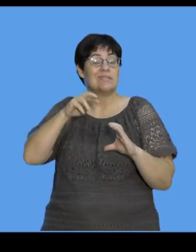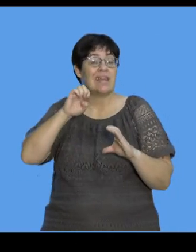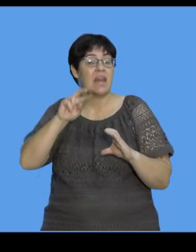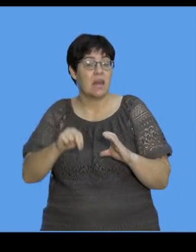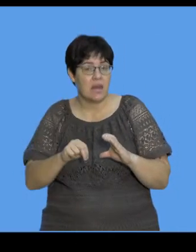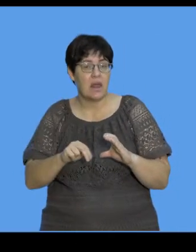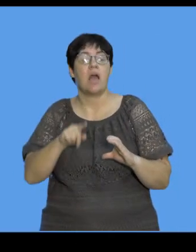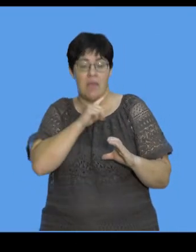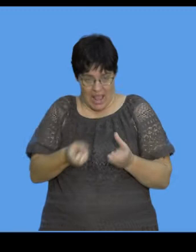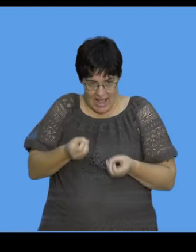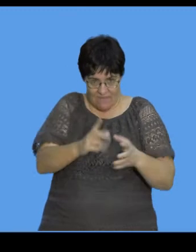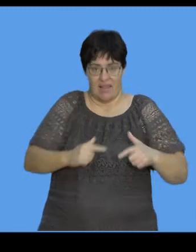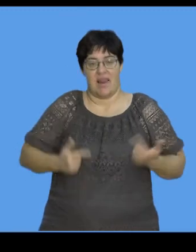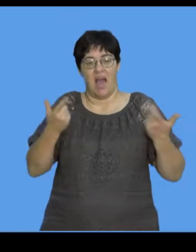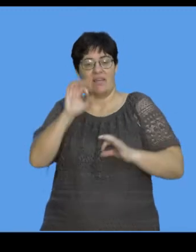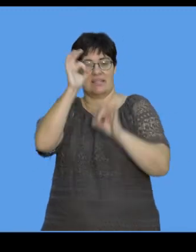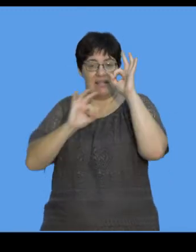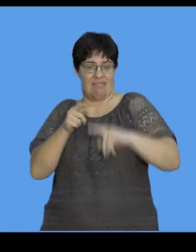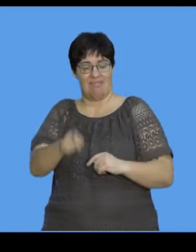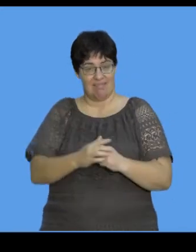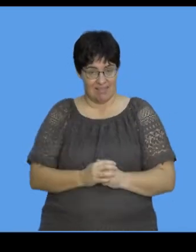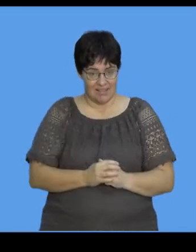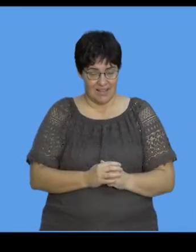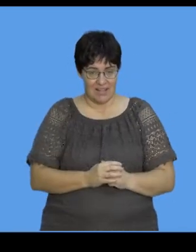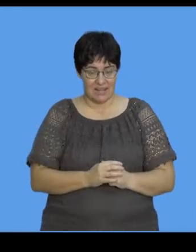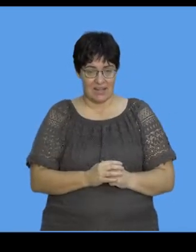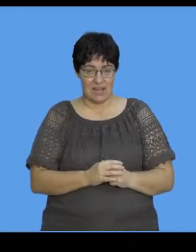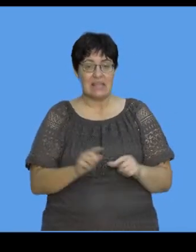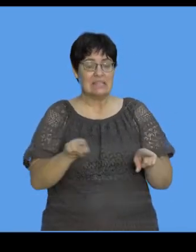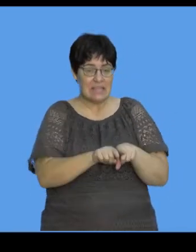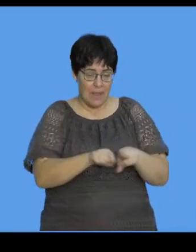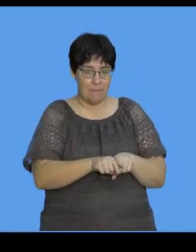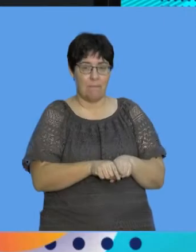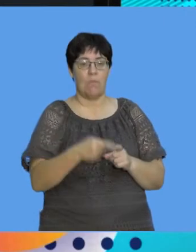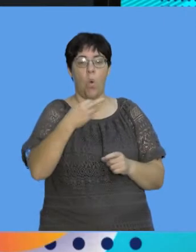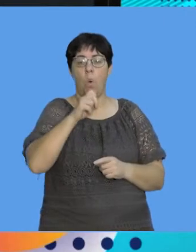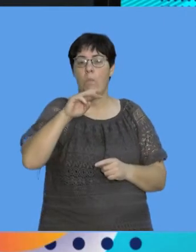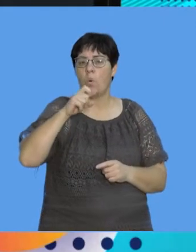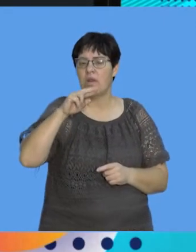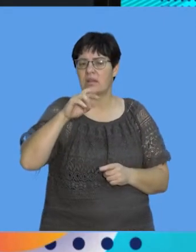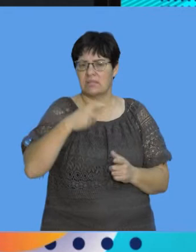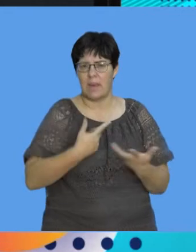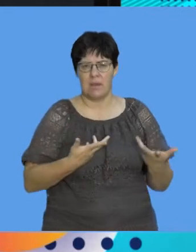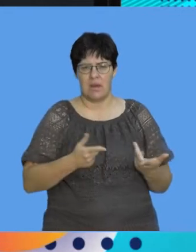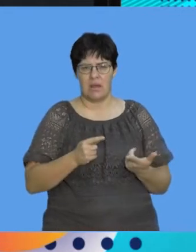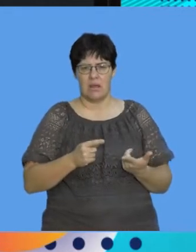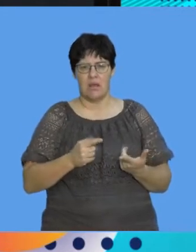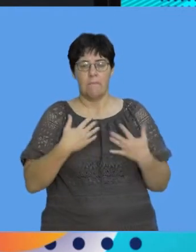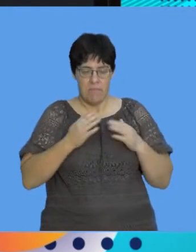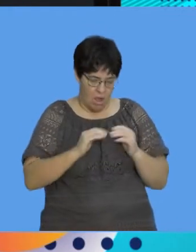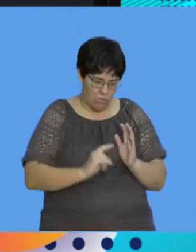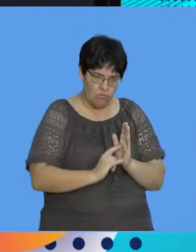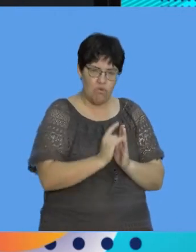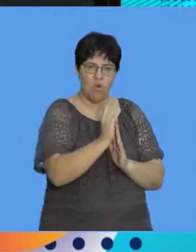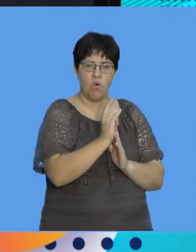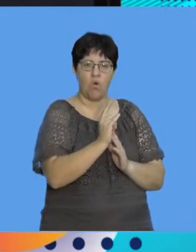make a cell living, right? Proteins also form our hormones and our enzymes. What are hormones? When I